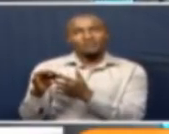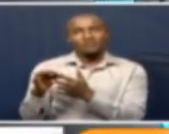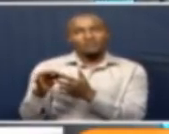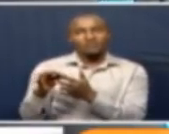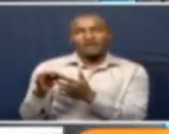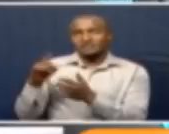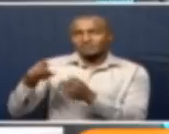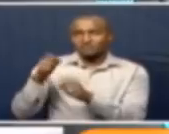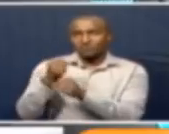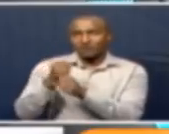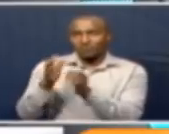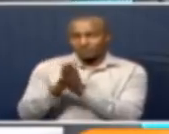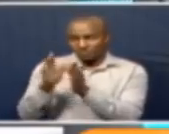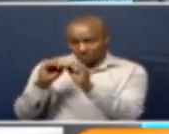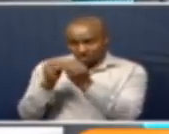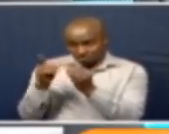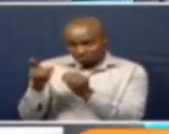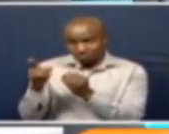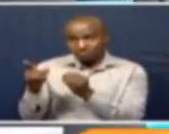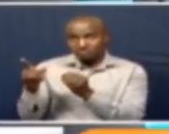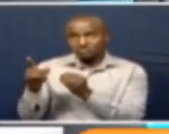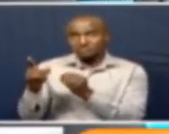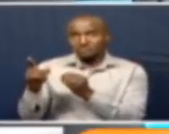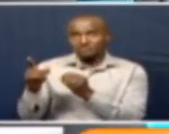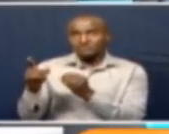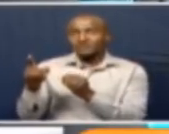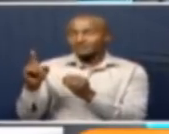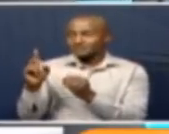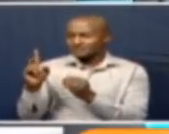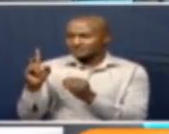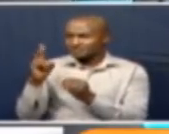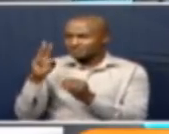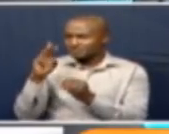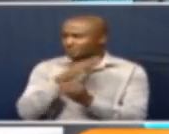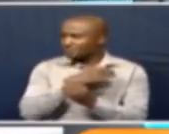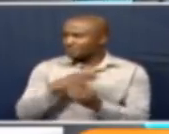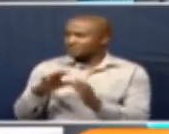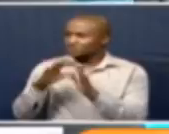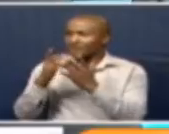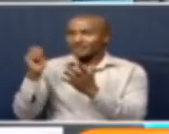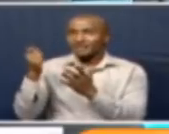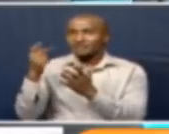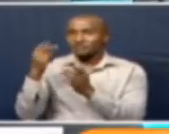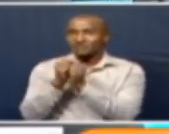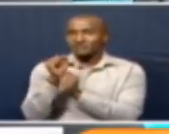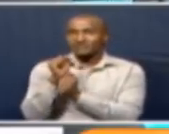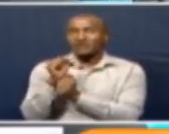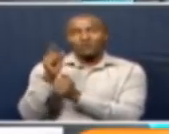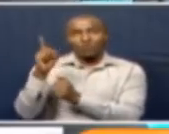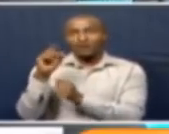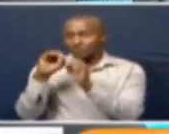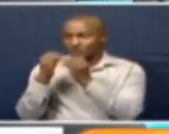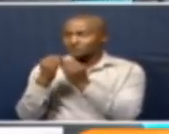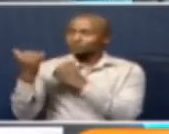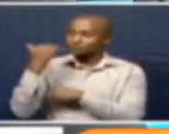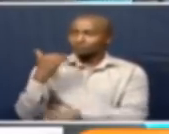to work with a particular organization. When I was crowned Miss World Kenya second runners-up 2015, a certain organization approached